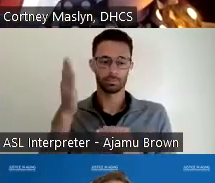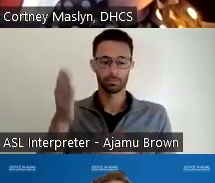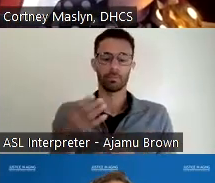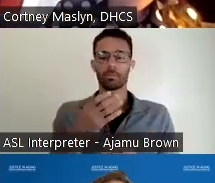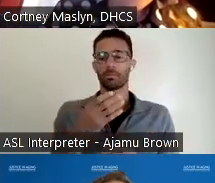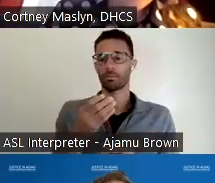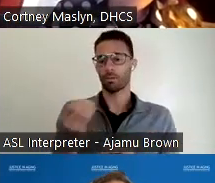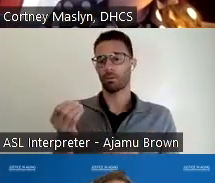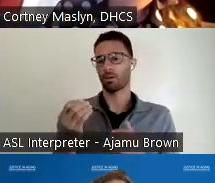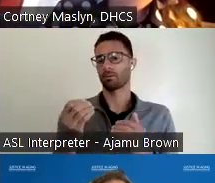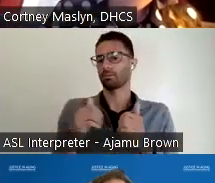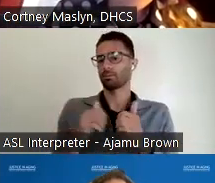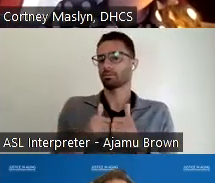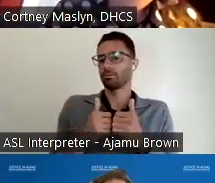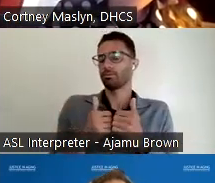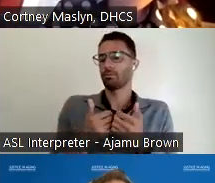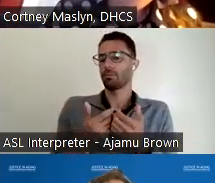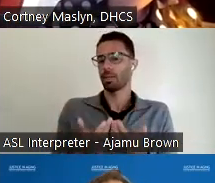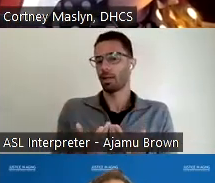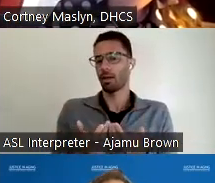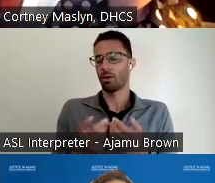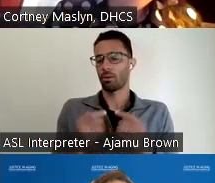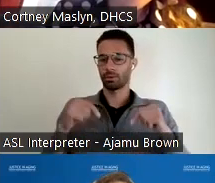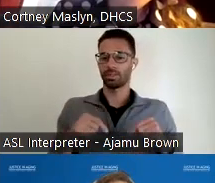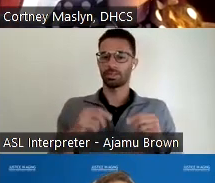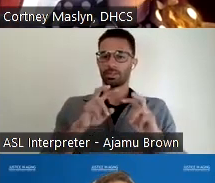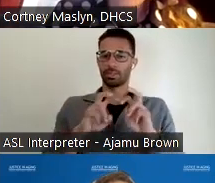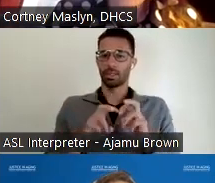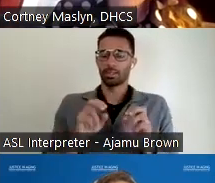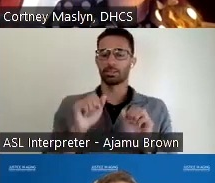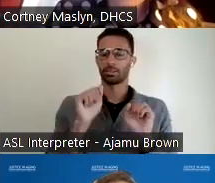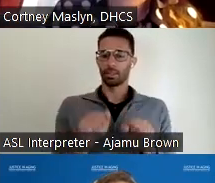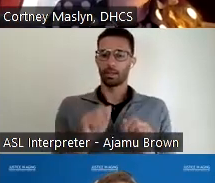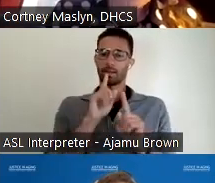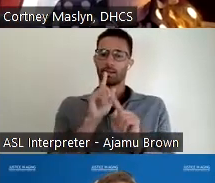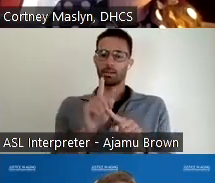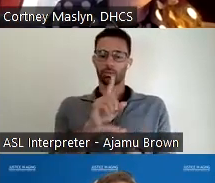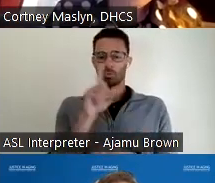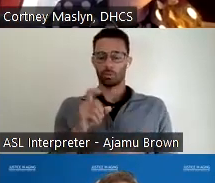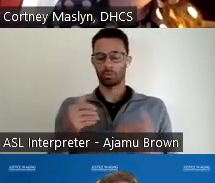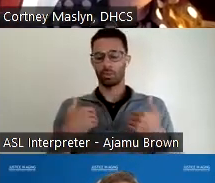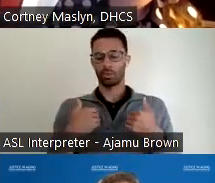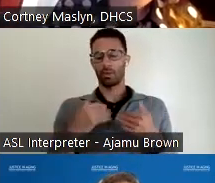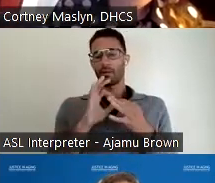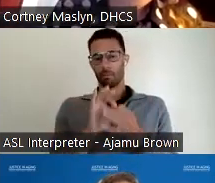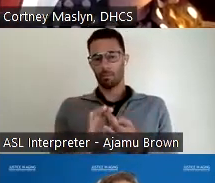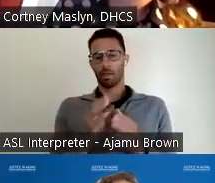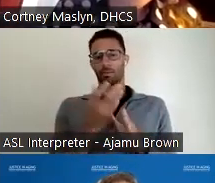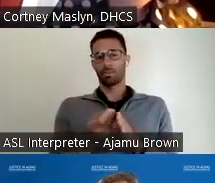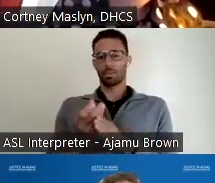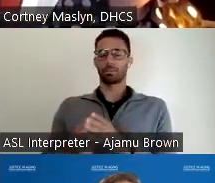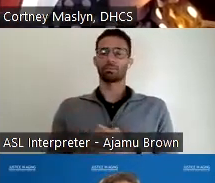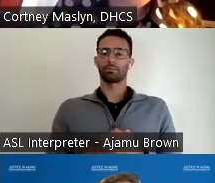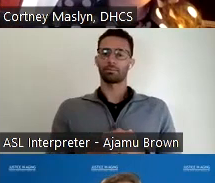gap analysis can, what the gap analysis can use in order to answer the questions that we have about these gaps. So to really